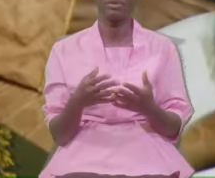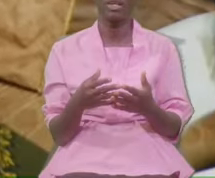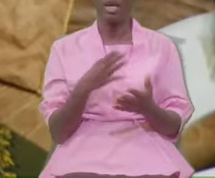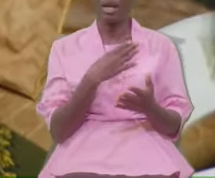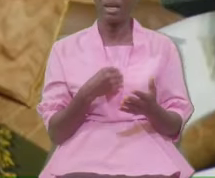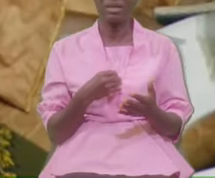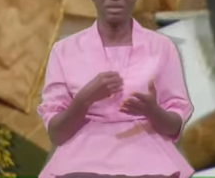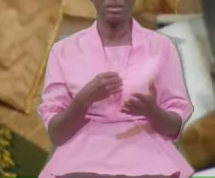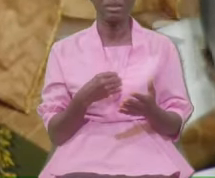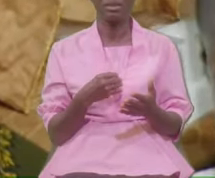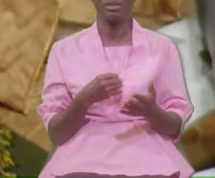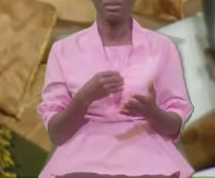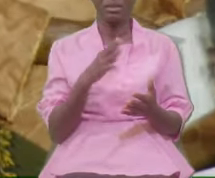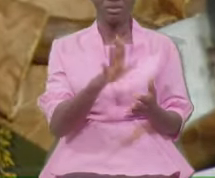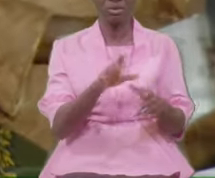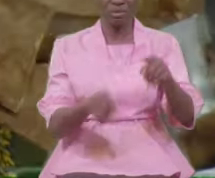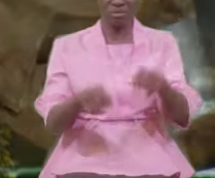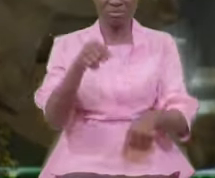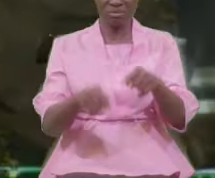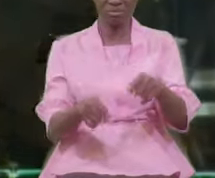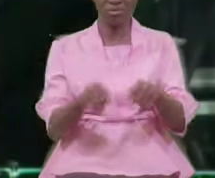can Jesus do anything